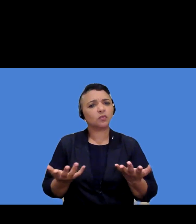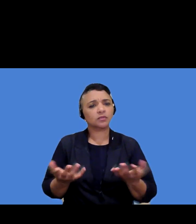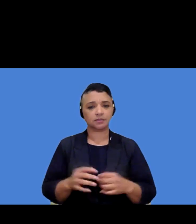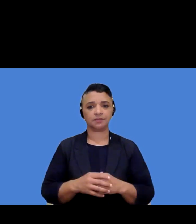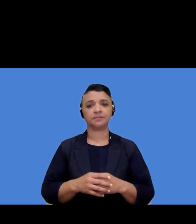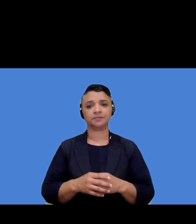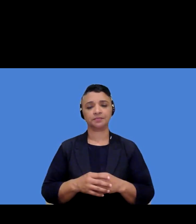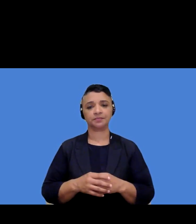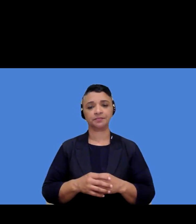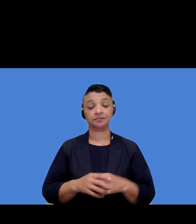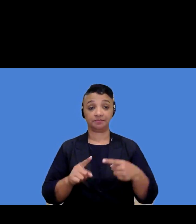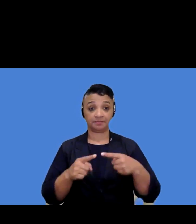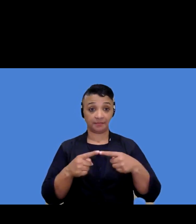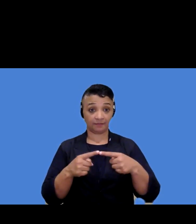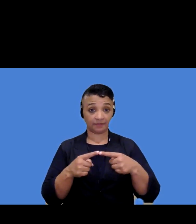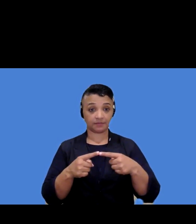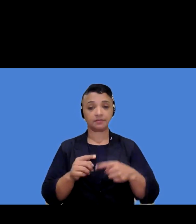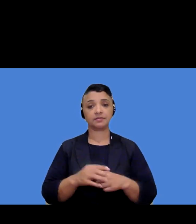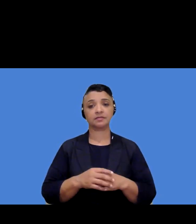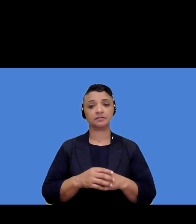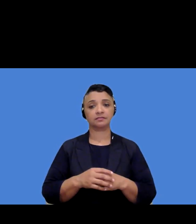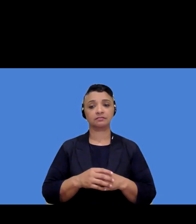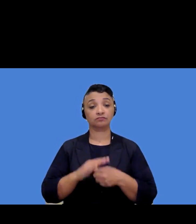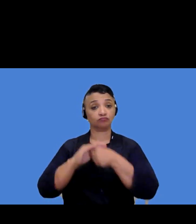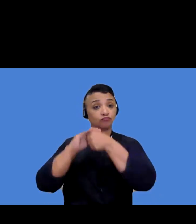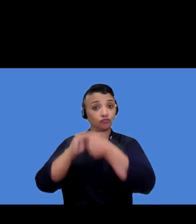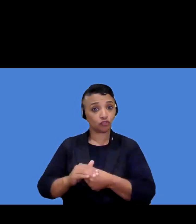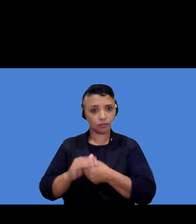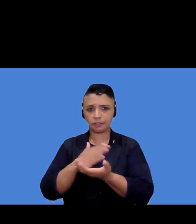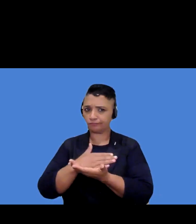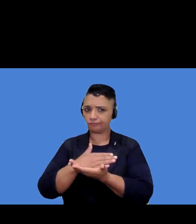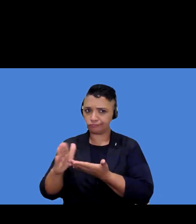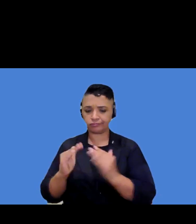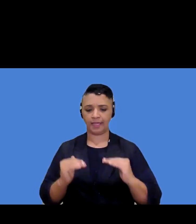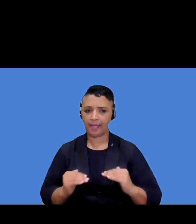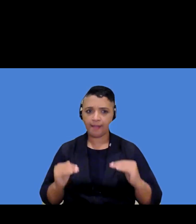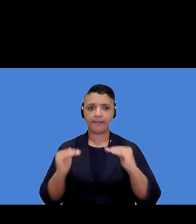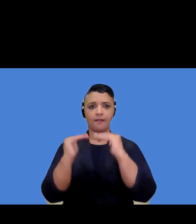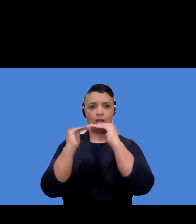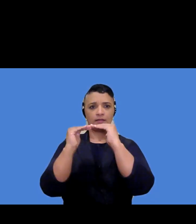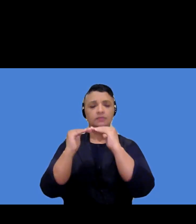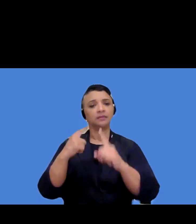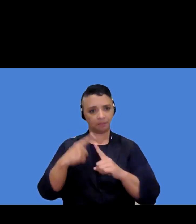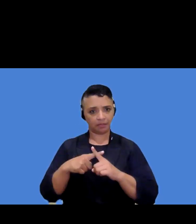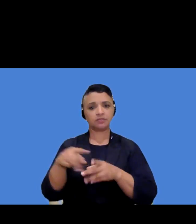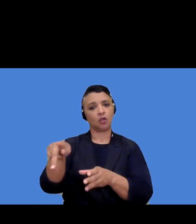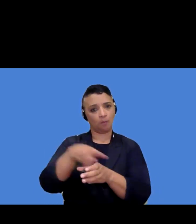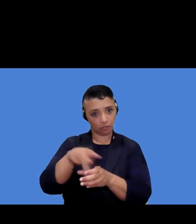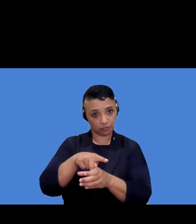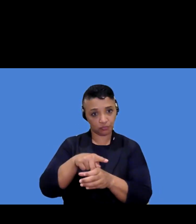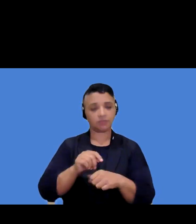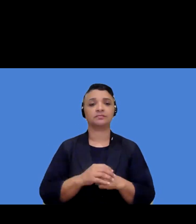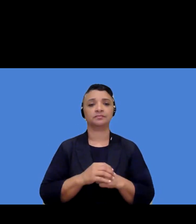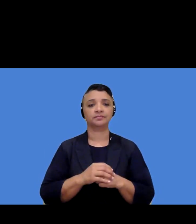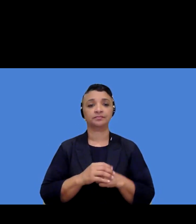those of number 1, non-discrimination, equality, and participation. Number